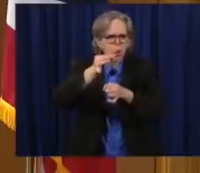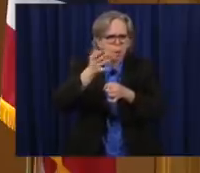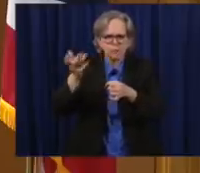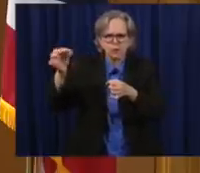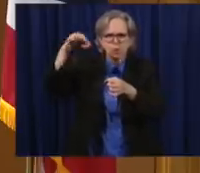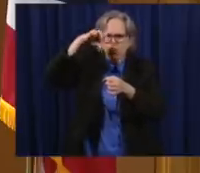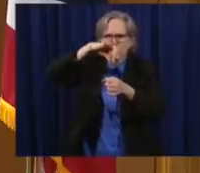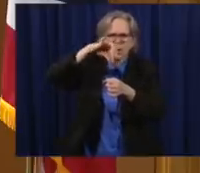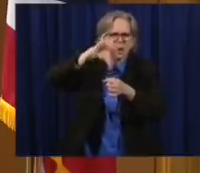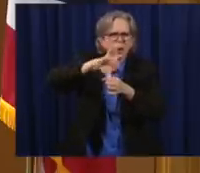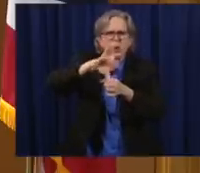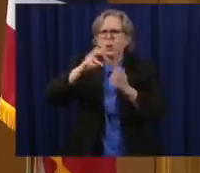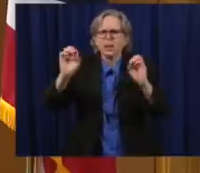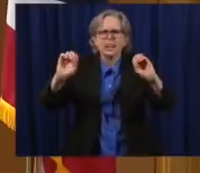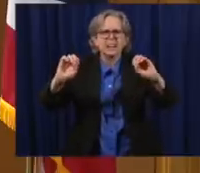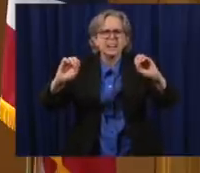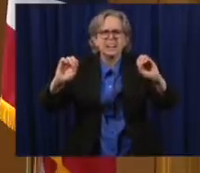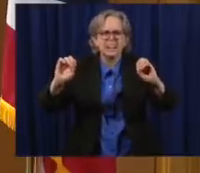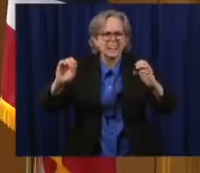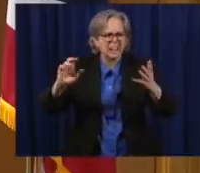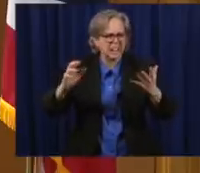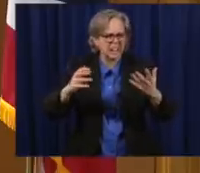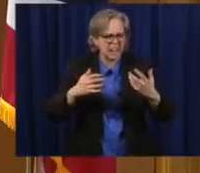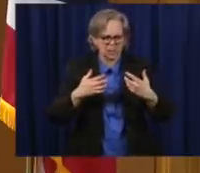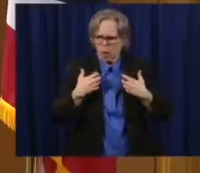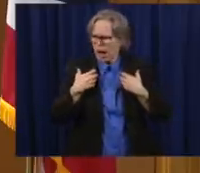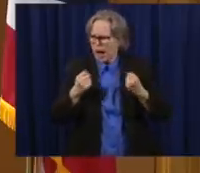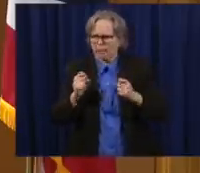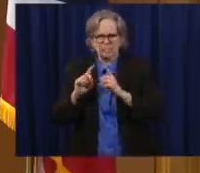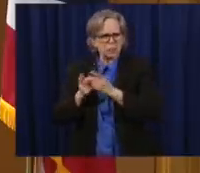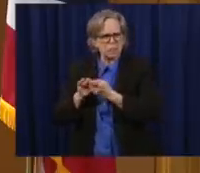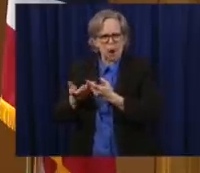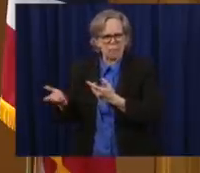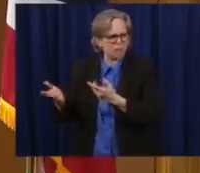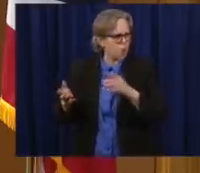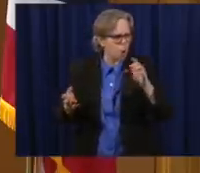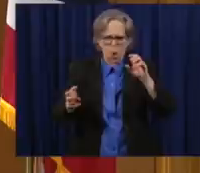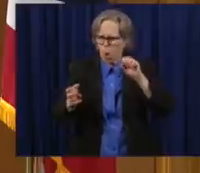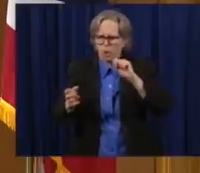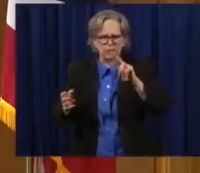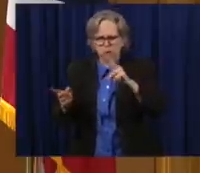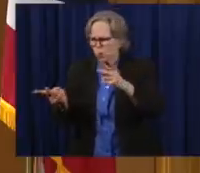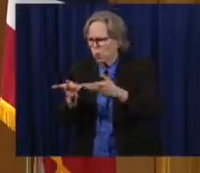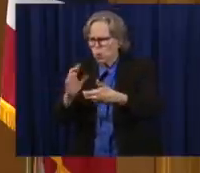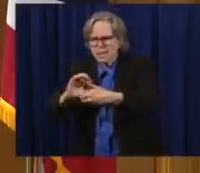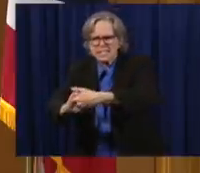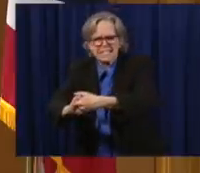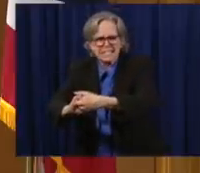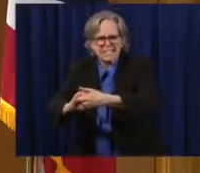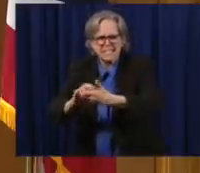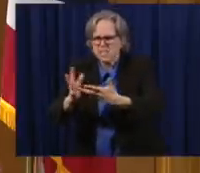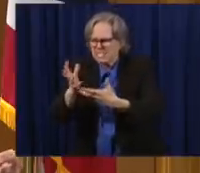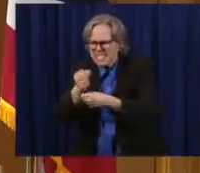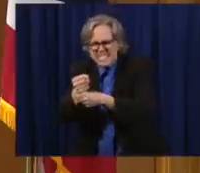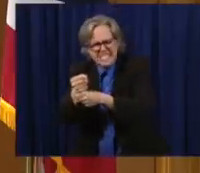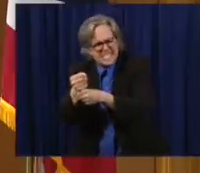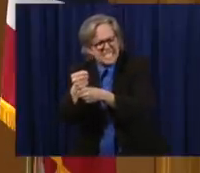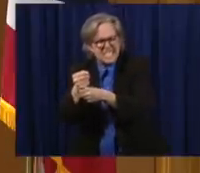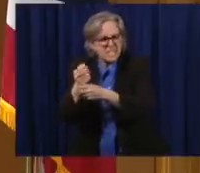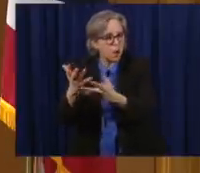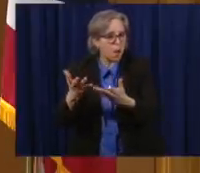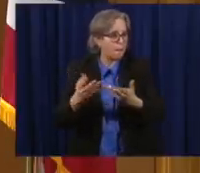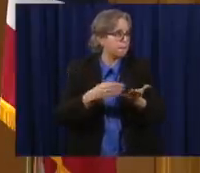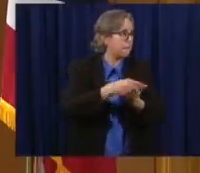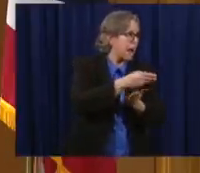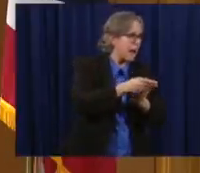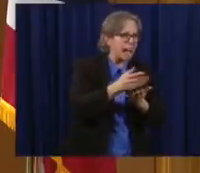department got together, and they're starting either to produce these things or procure them and find them and ship them out to the smaller hospitals